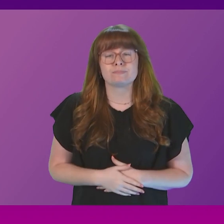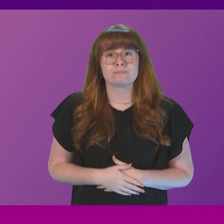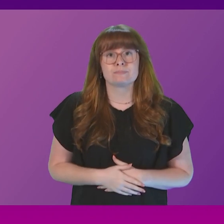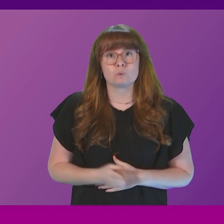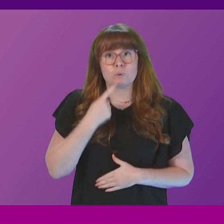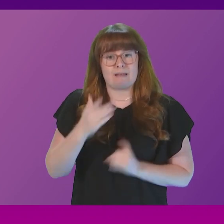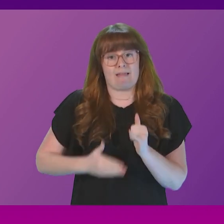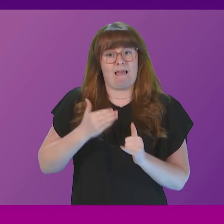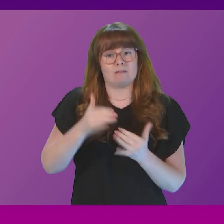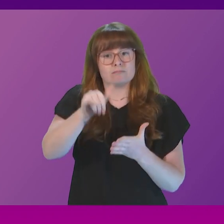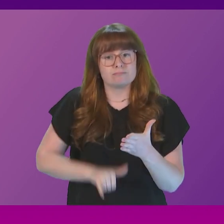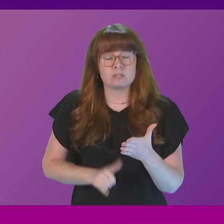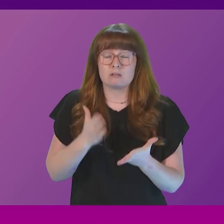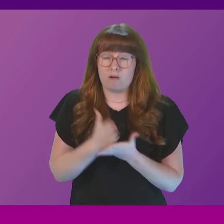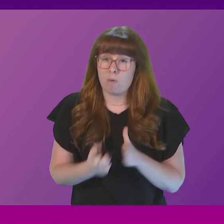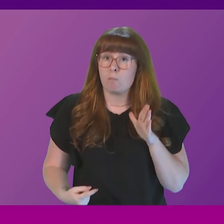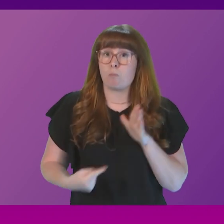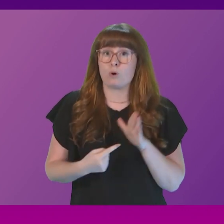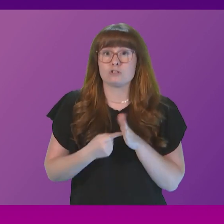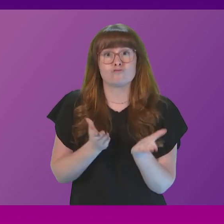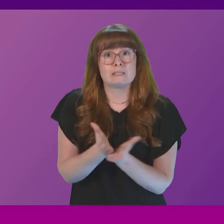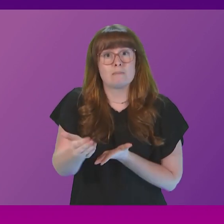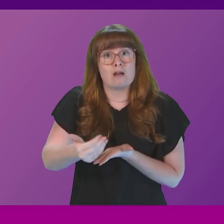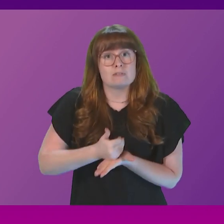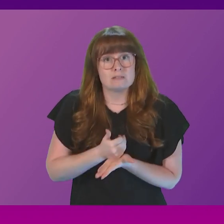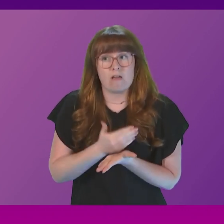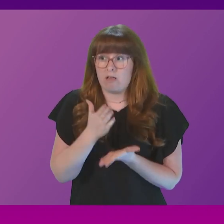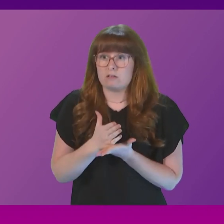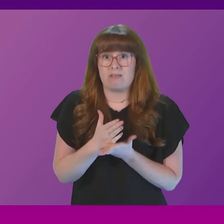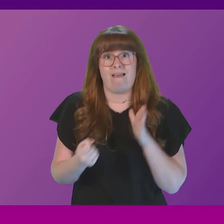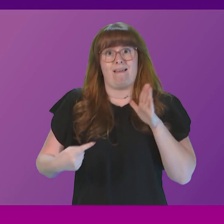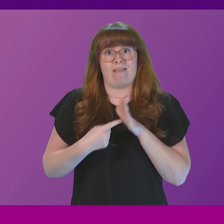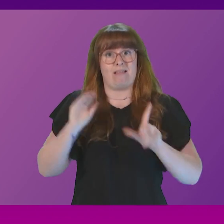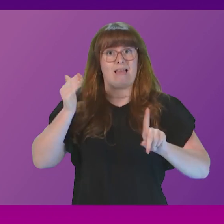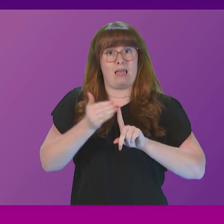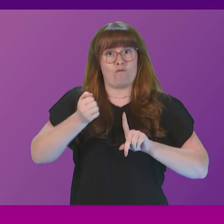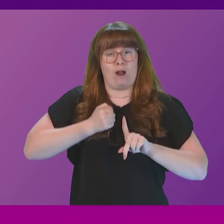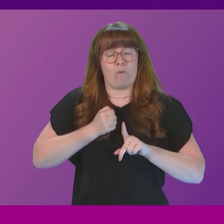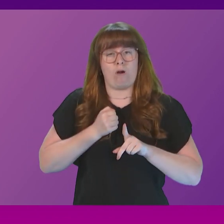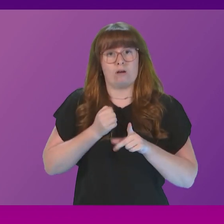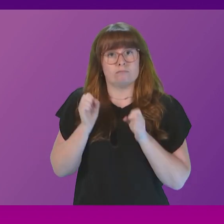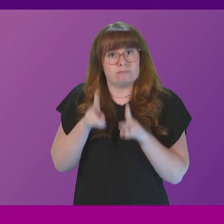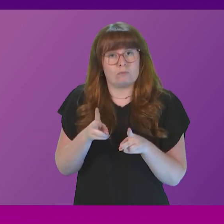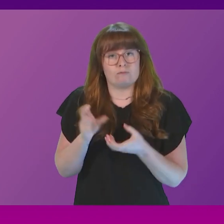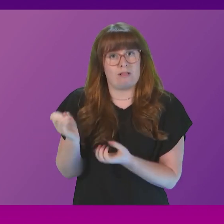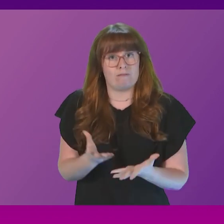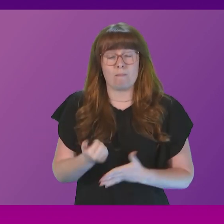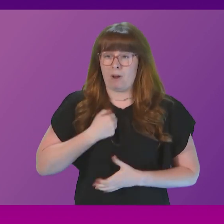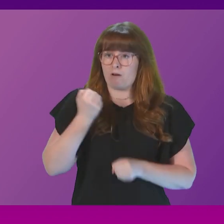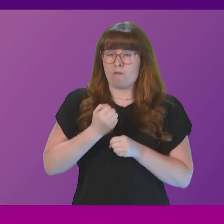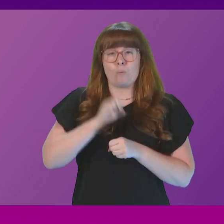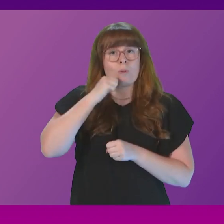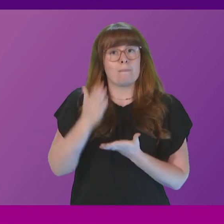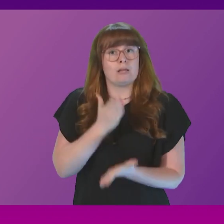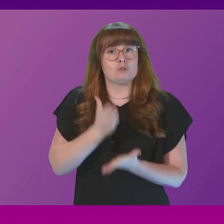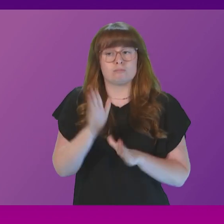at the end of the document, "It is imperative that transparency underpins our approach to delivery. My government will ensure the people of